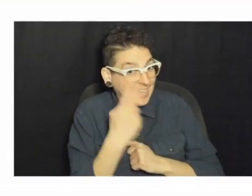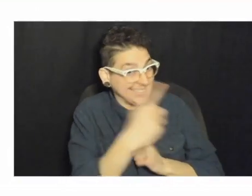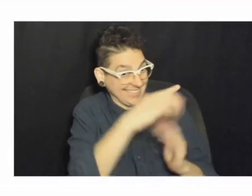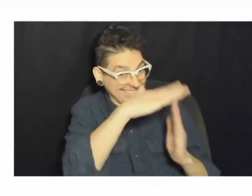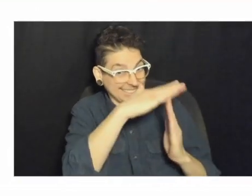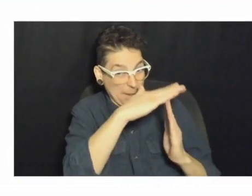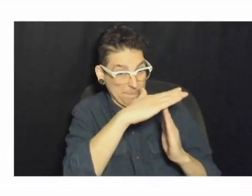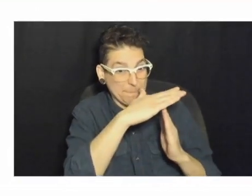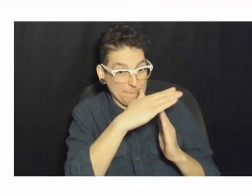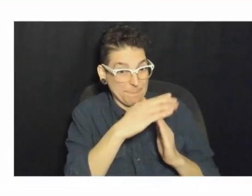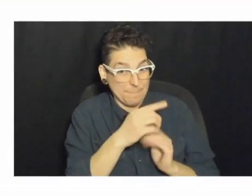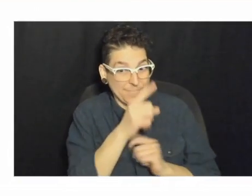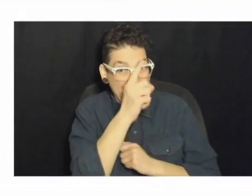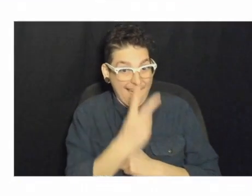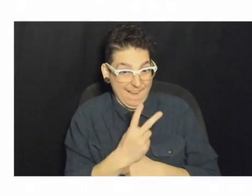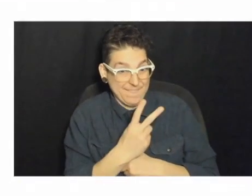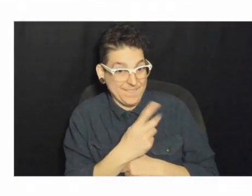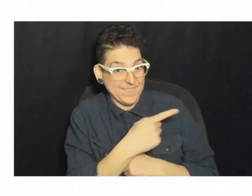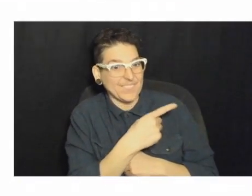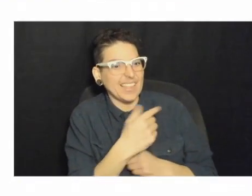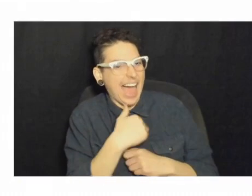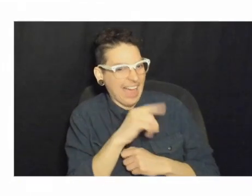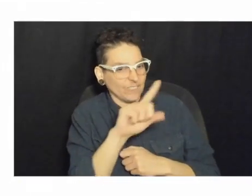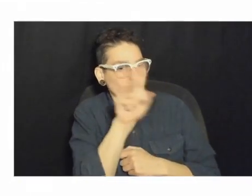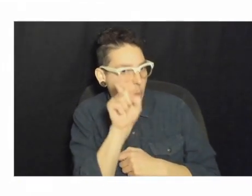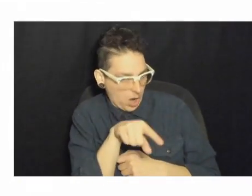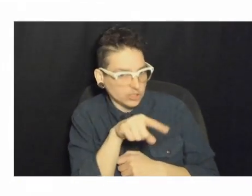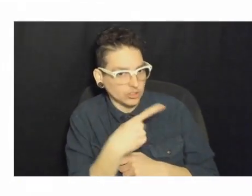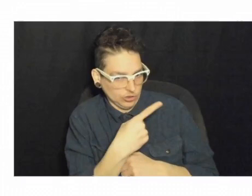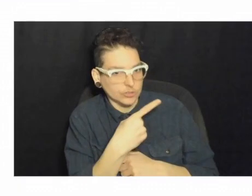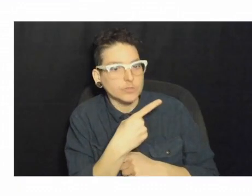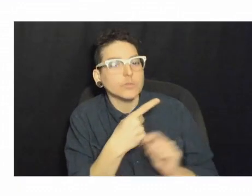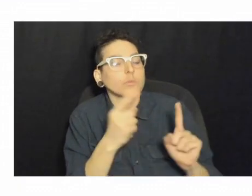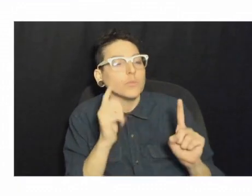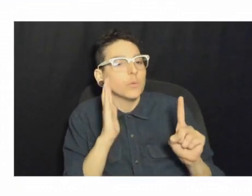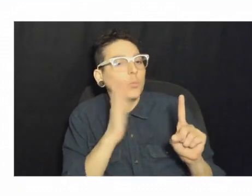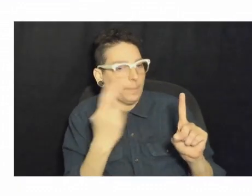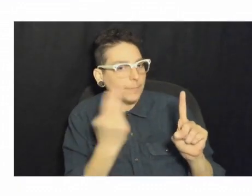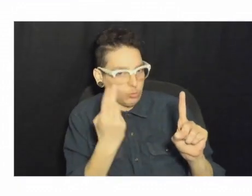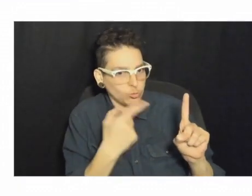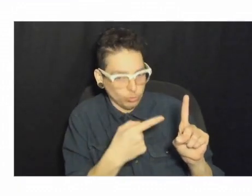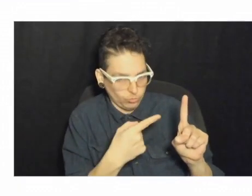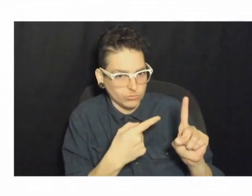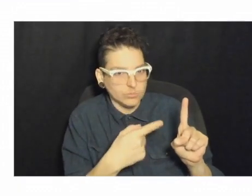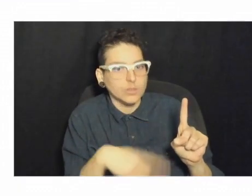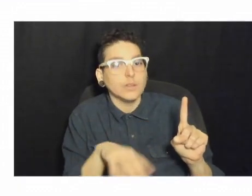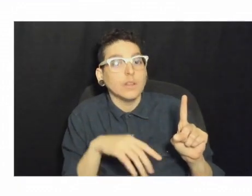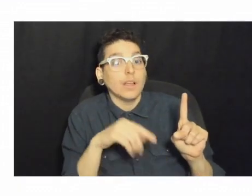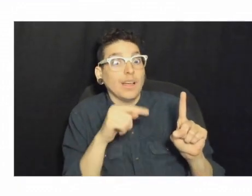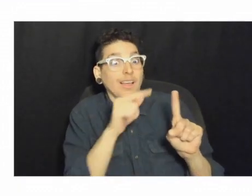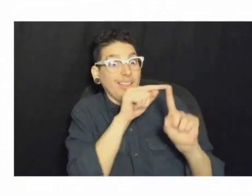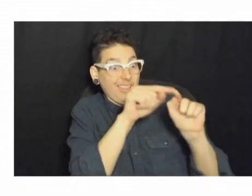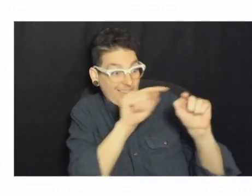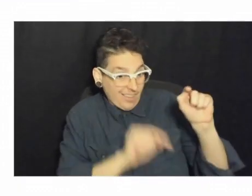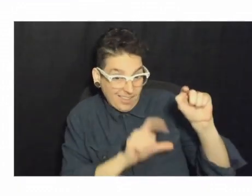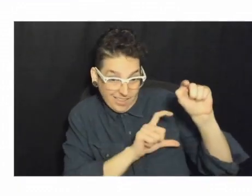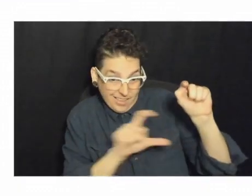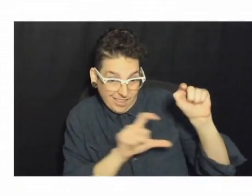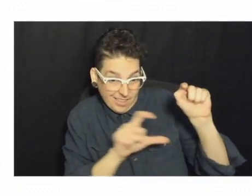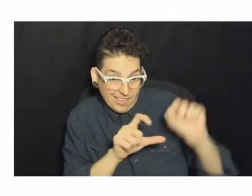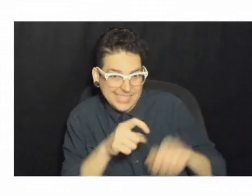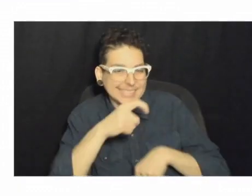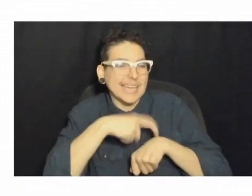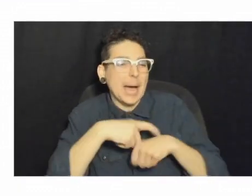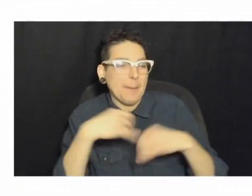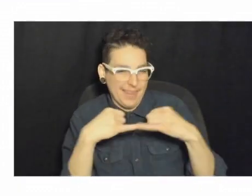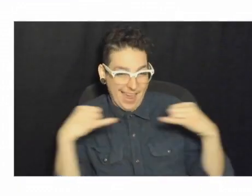the questions that we'll be using in part one, and then the bottom half is a timeline, and we'll be adding some thoughts to that in part